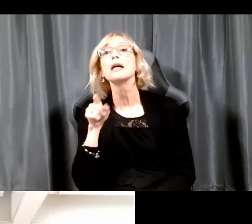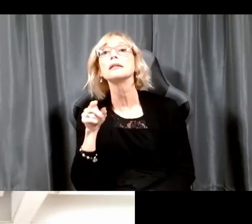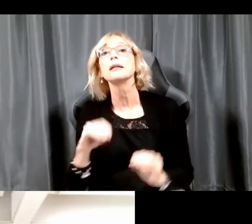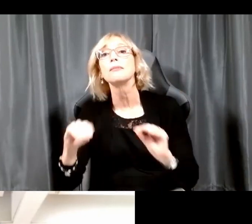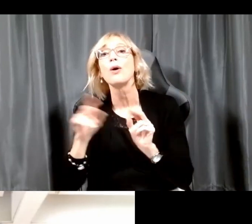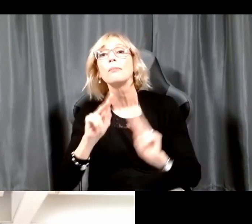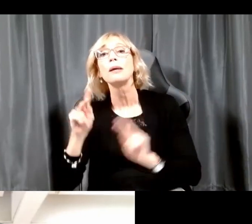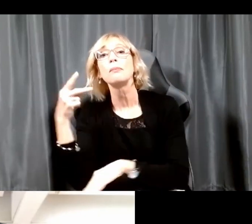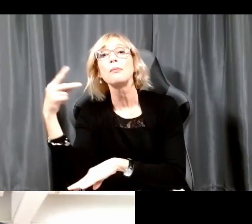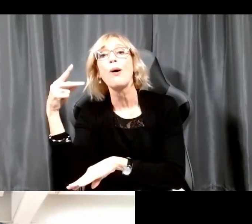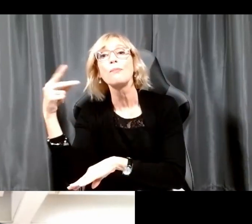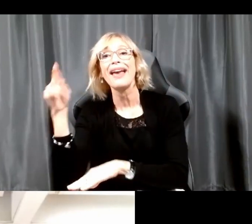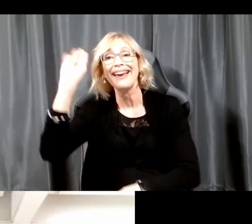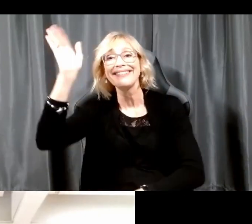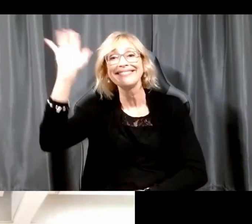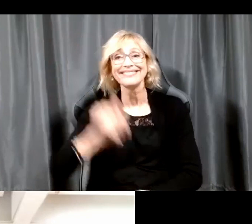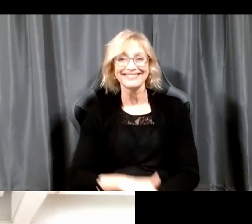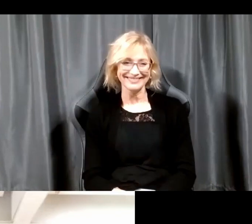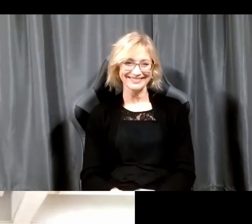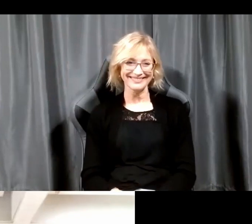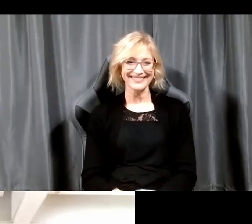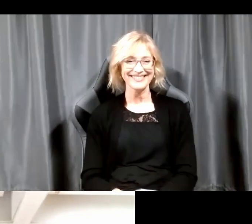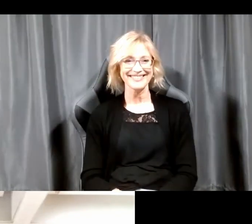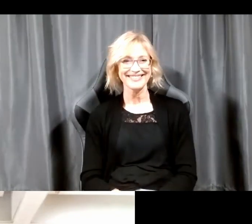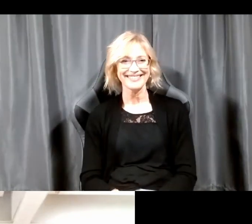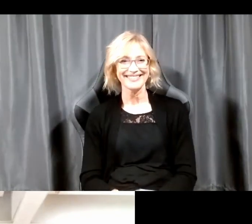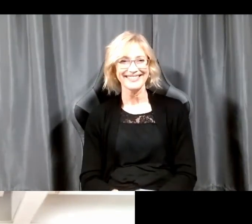Hi, guys.